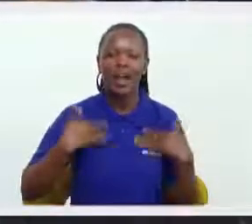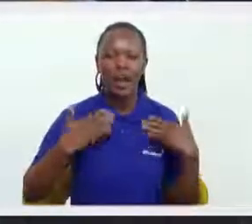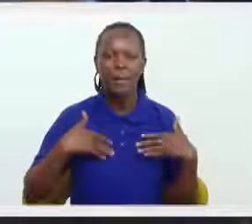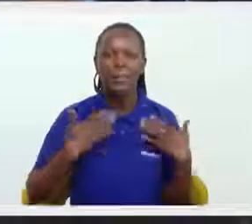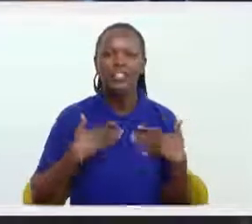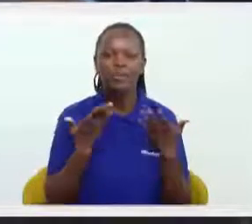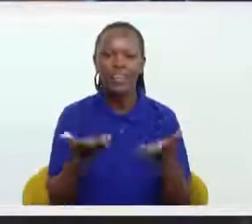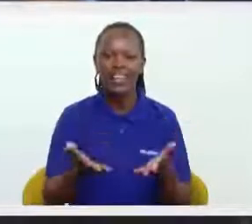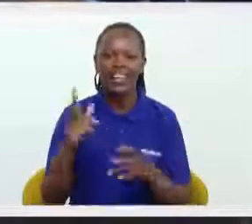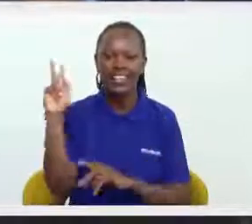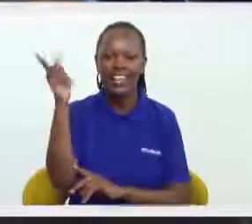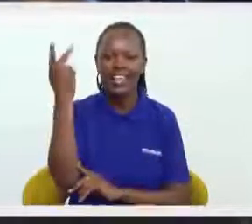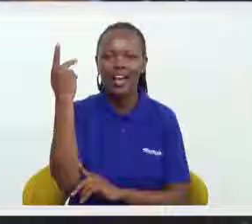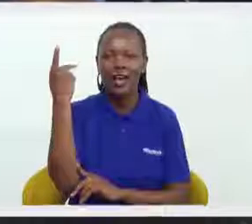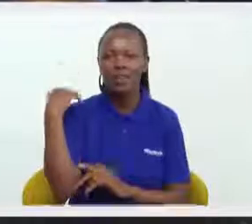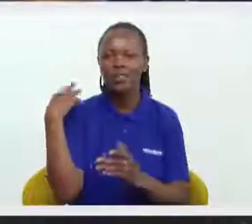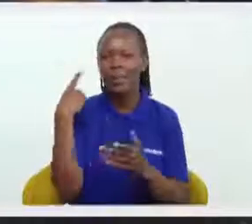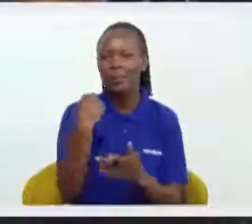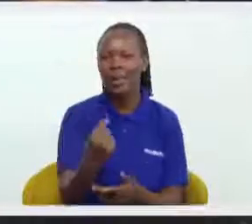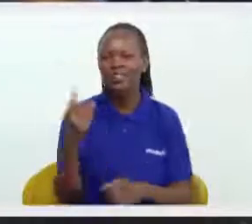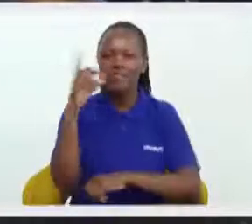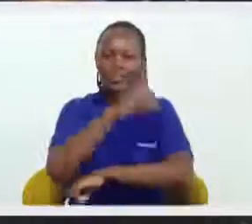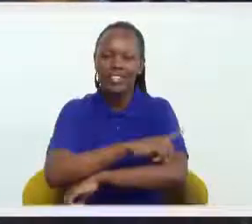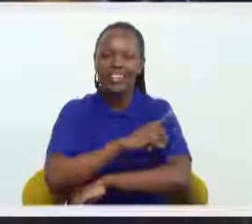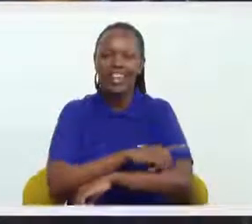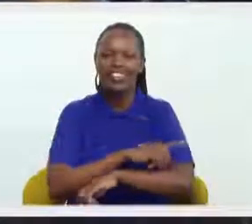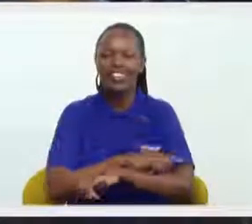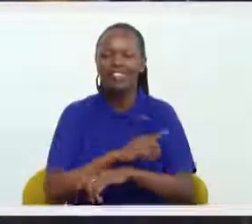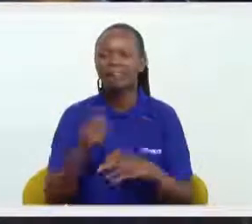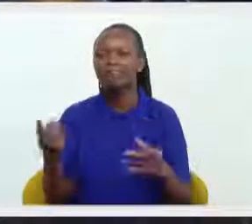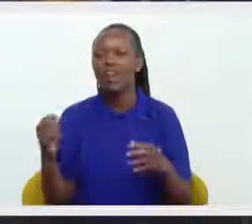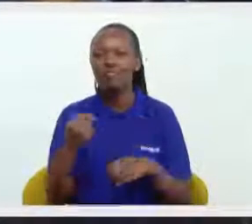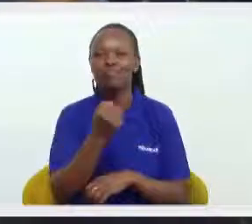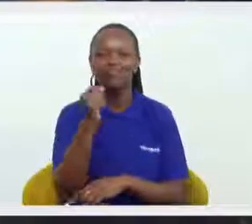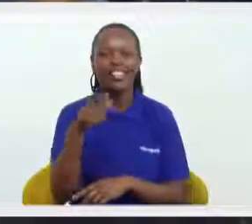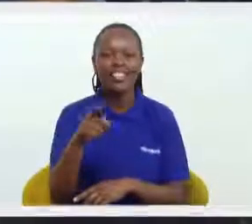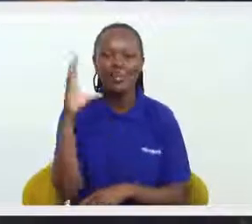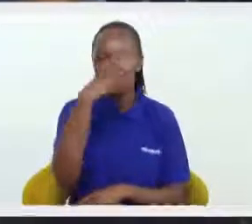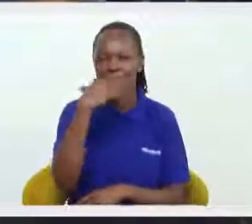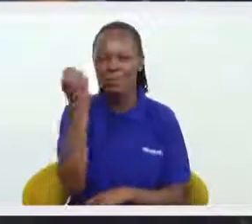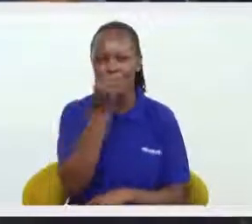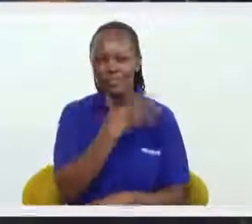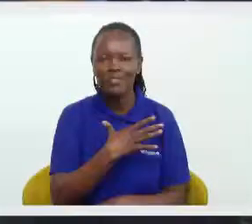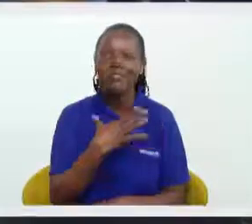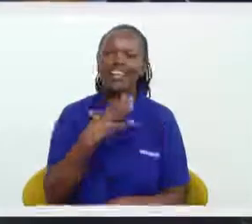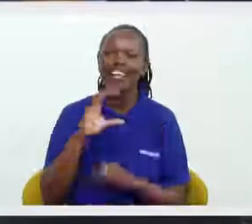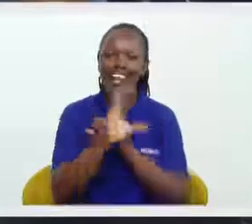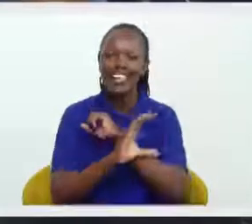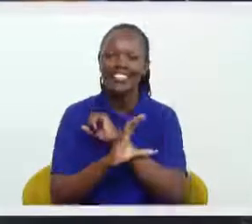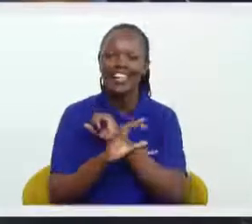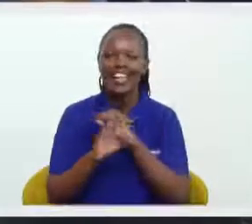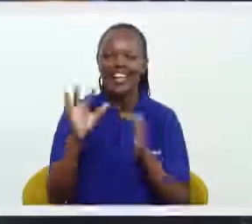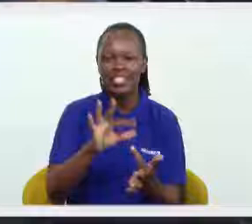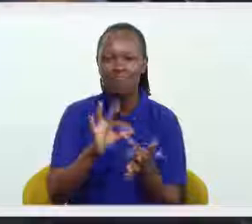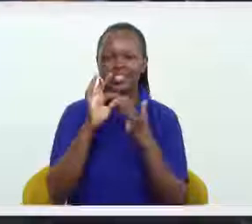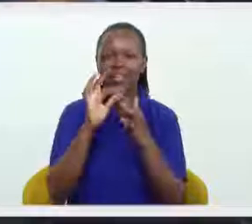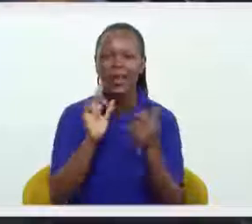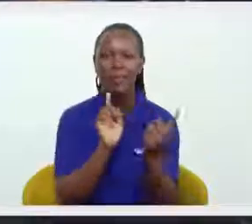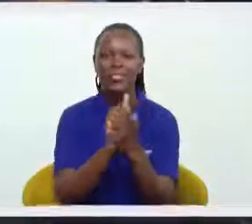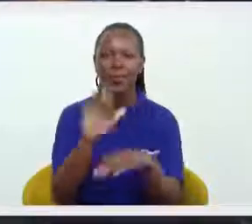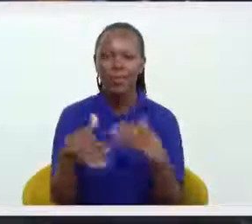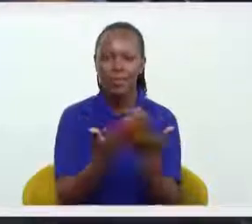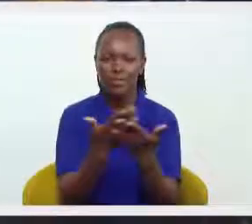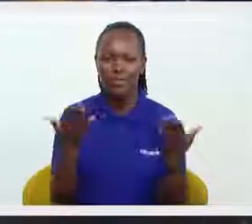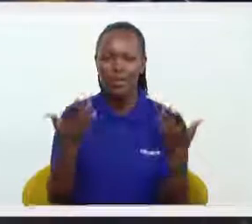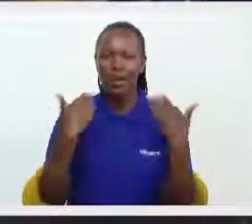have loved the past few days exploring this beautiful country, and especially meeting all of you. My name is